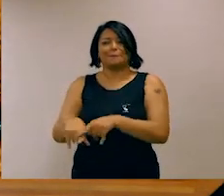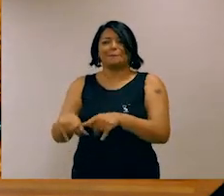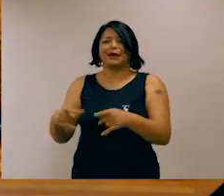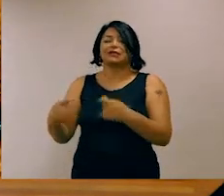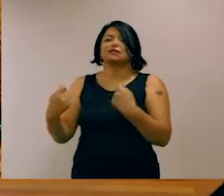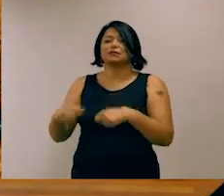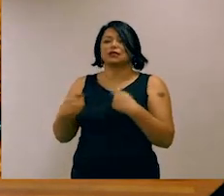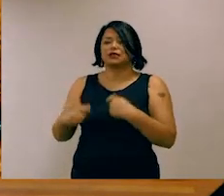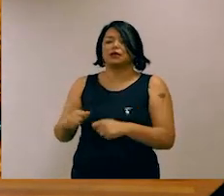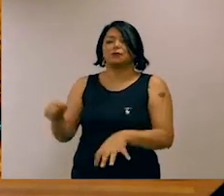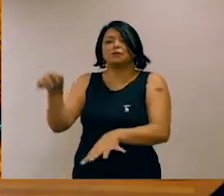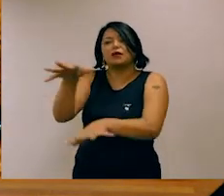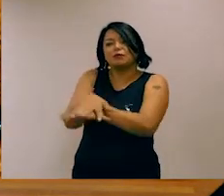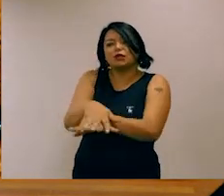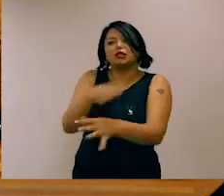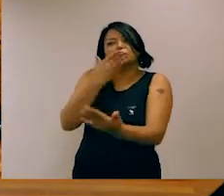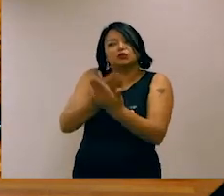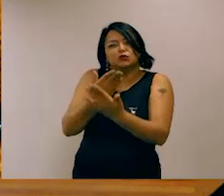lot of knowledge.